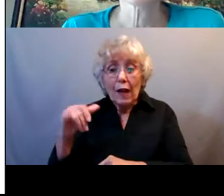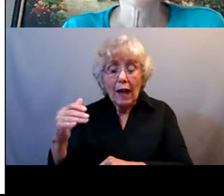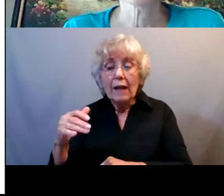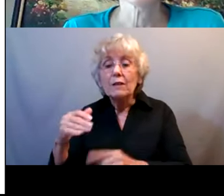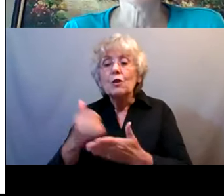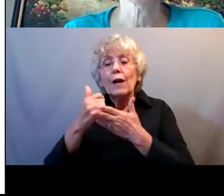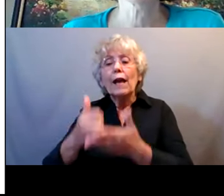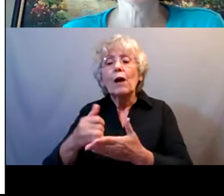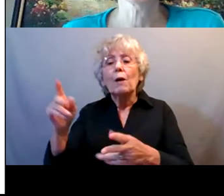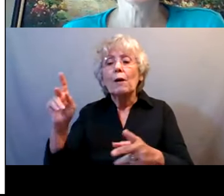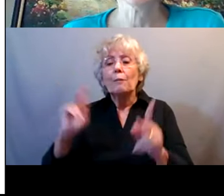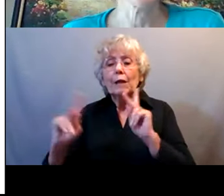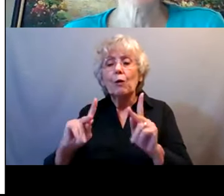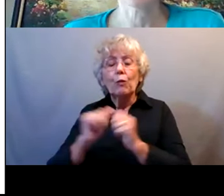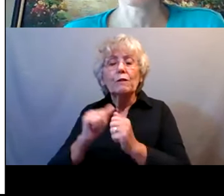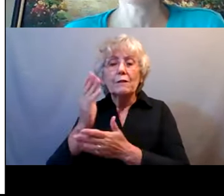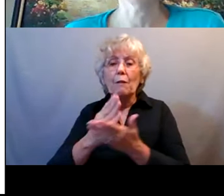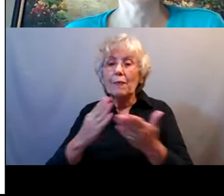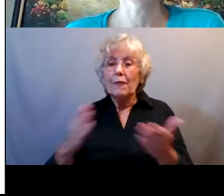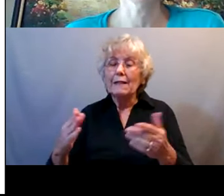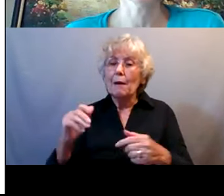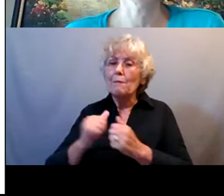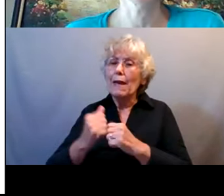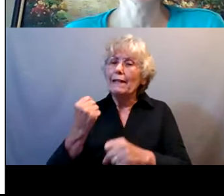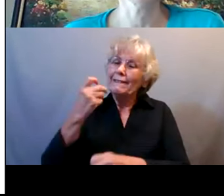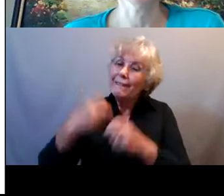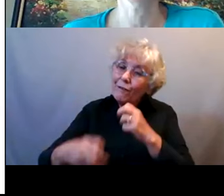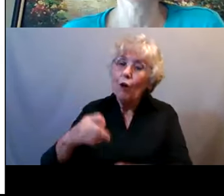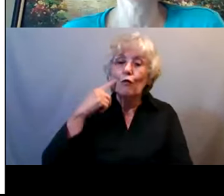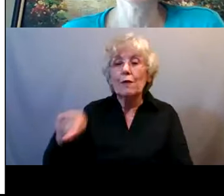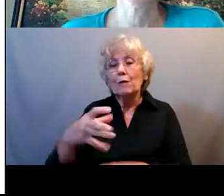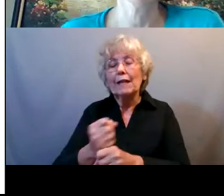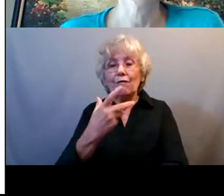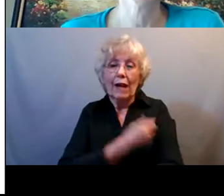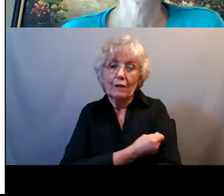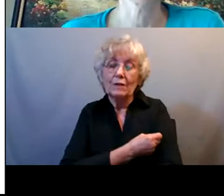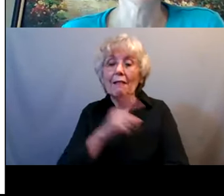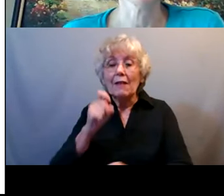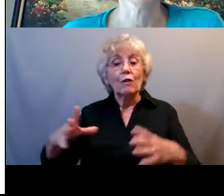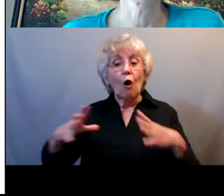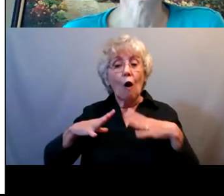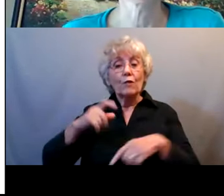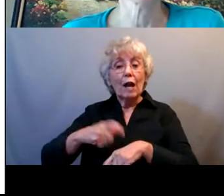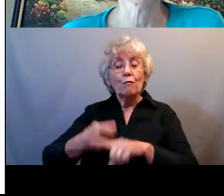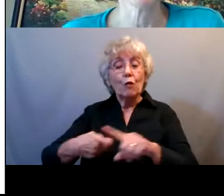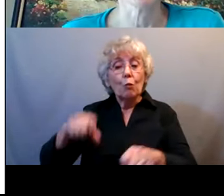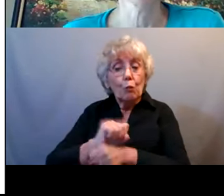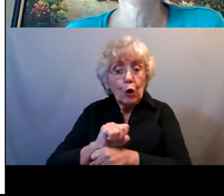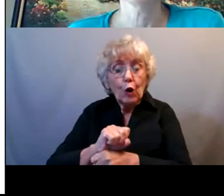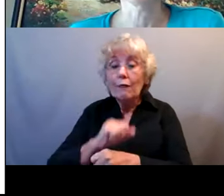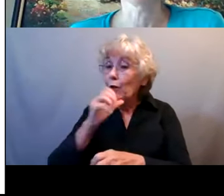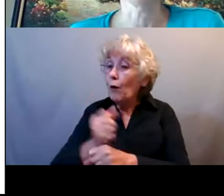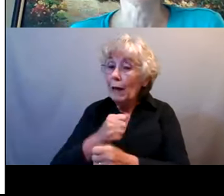help folks with, you know, some of the things that challenge people about getting vaccination, right? If you take time off work and you don't get work and you don't get